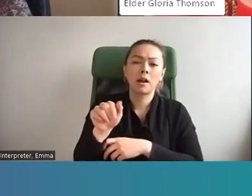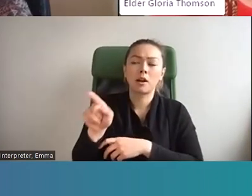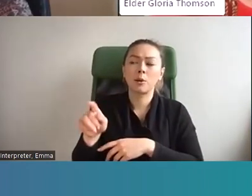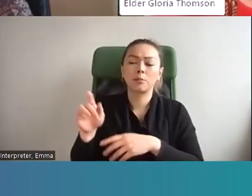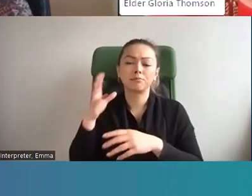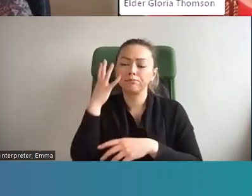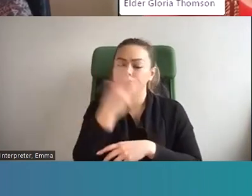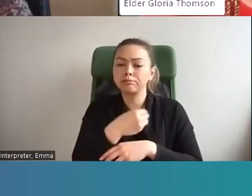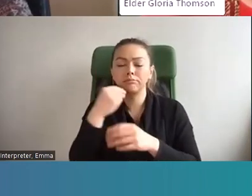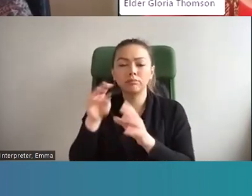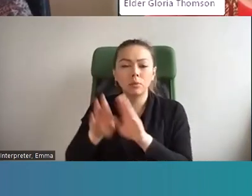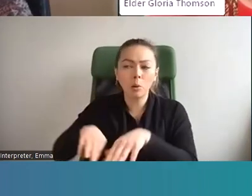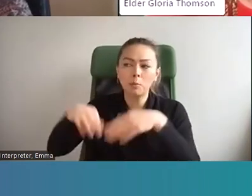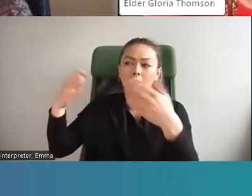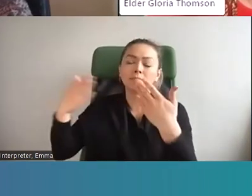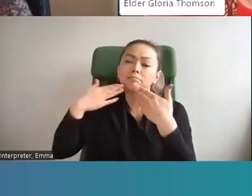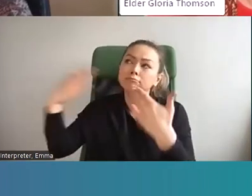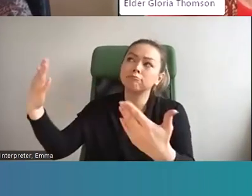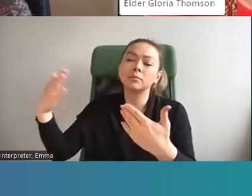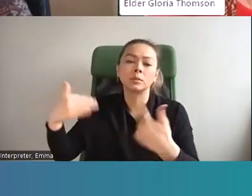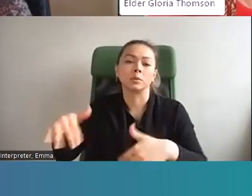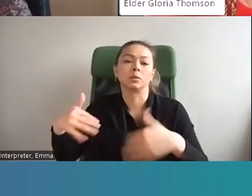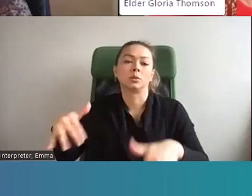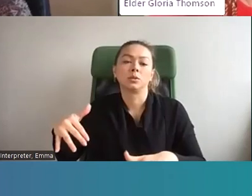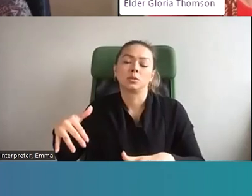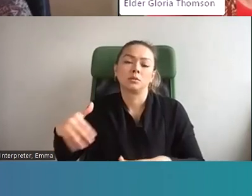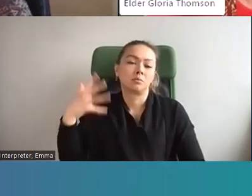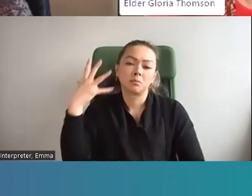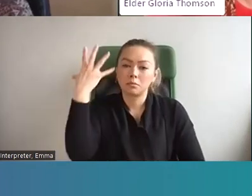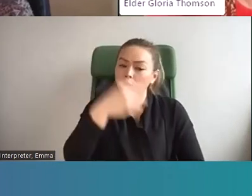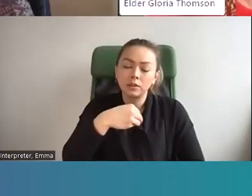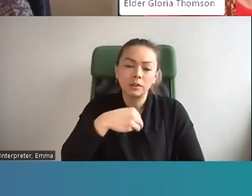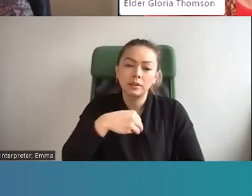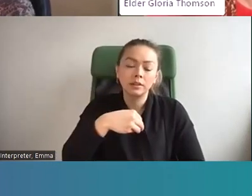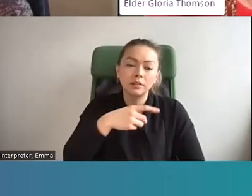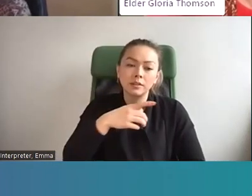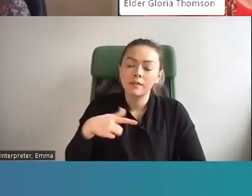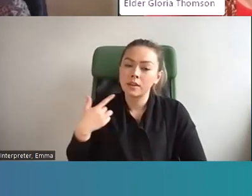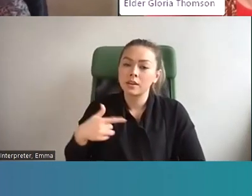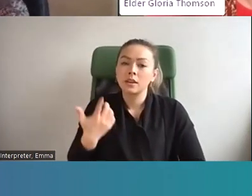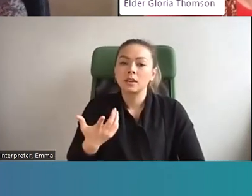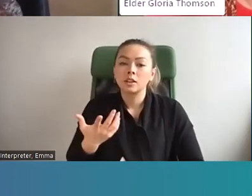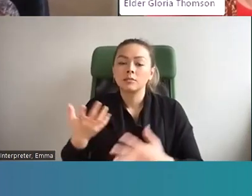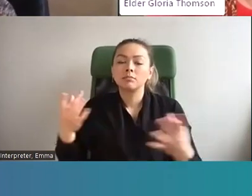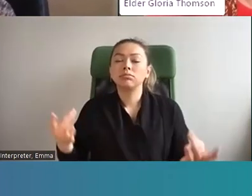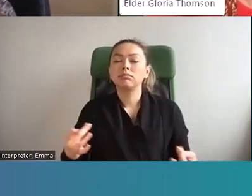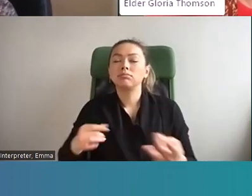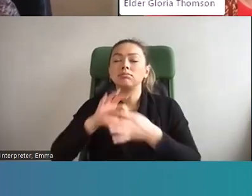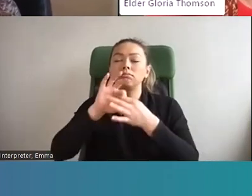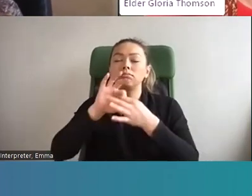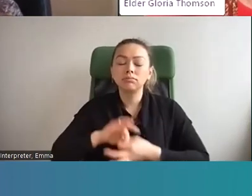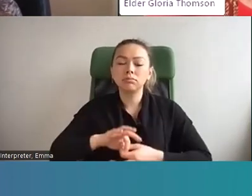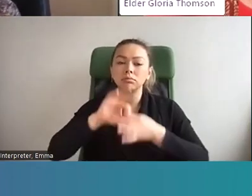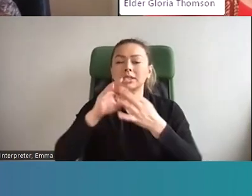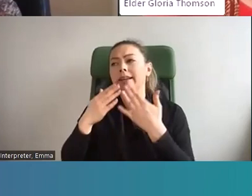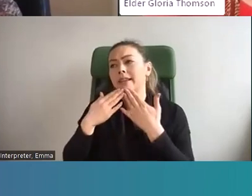Thanksgiving address. It was sensationally such a meditation, Norma. Thank you so much. And thank